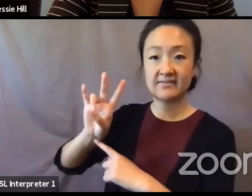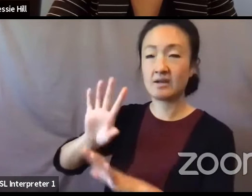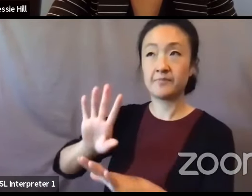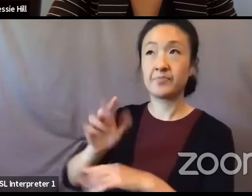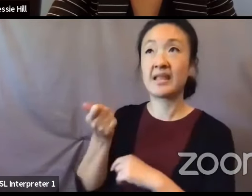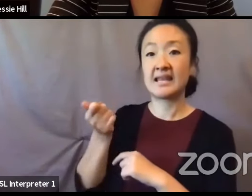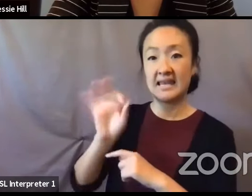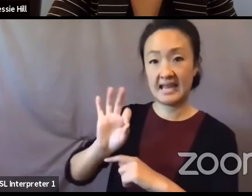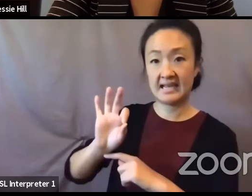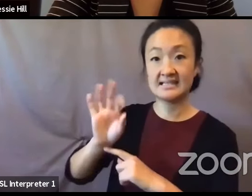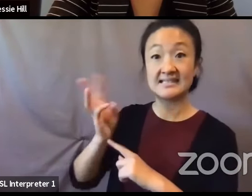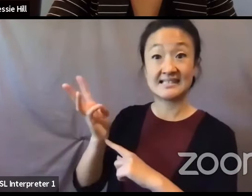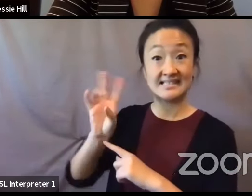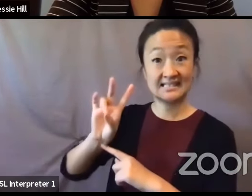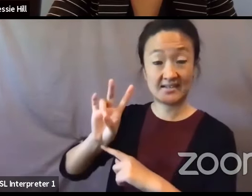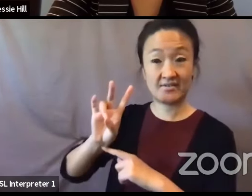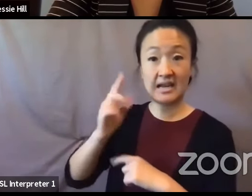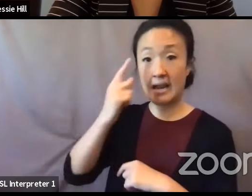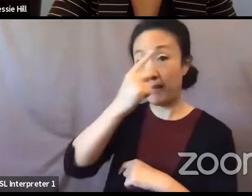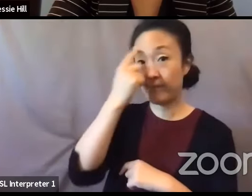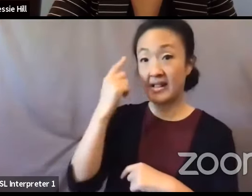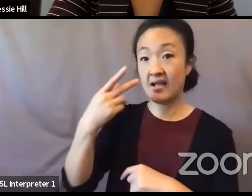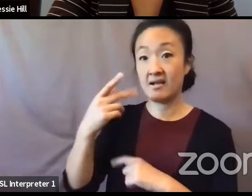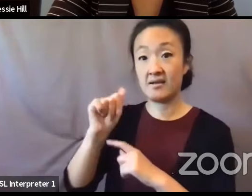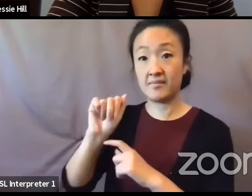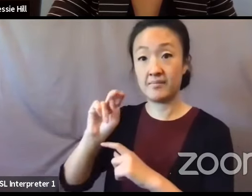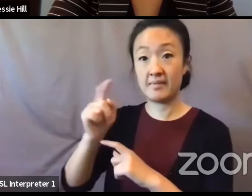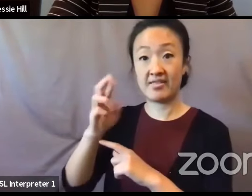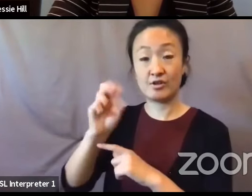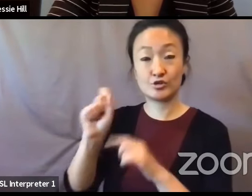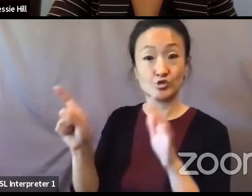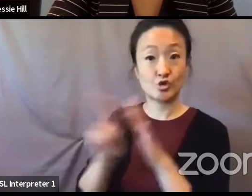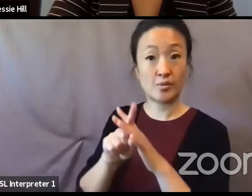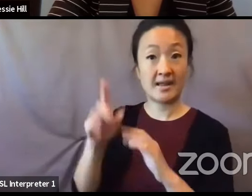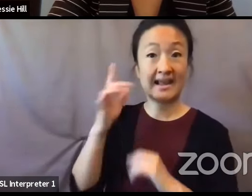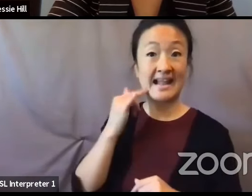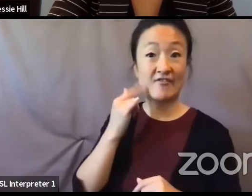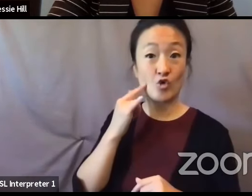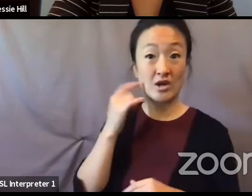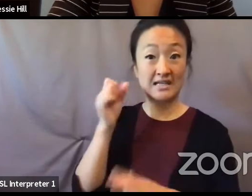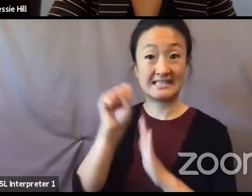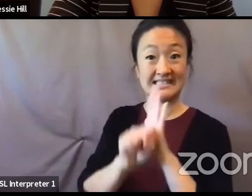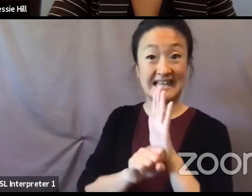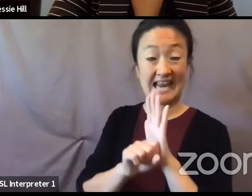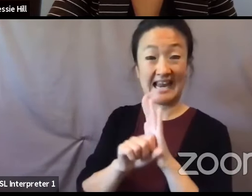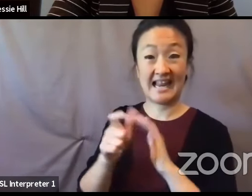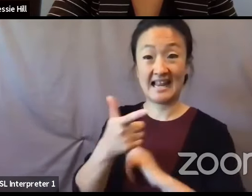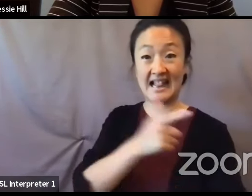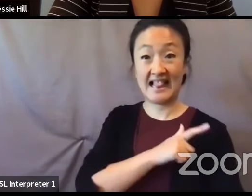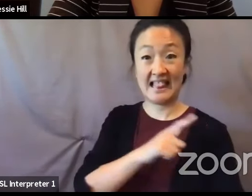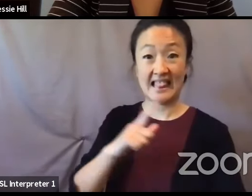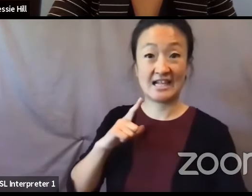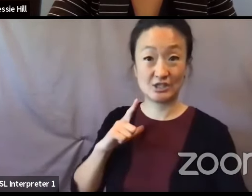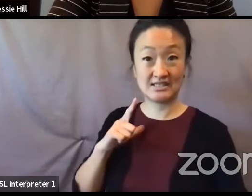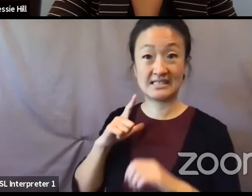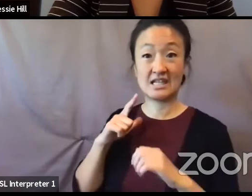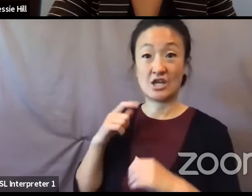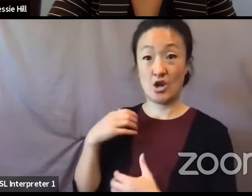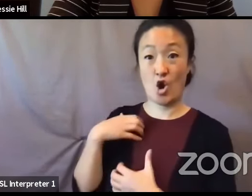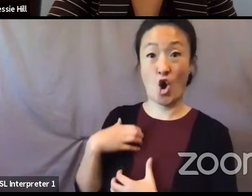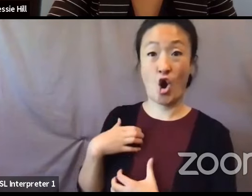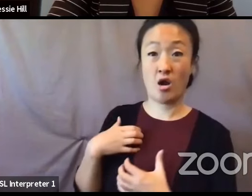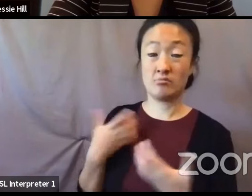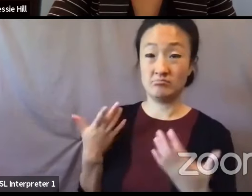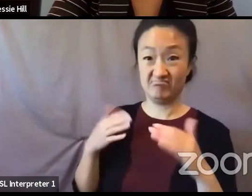1967 when the Black Panthers showed up at the California State Legislature armed and entered the Capitol building openly carrying